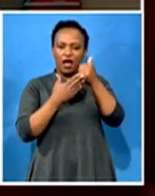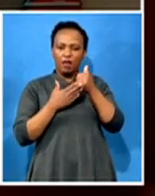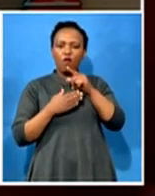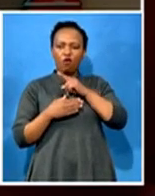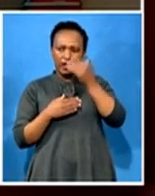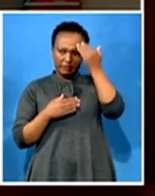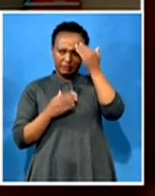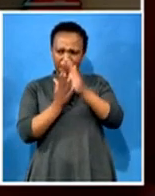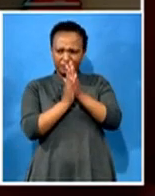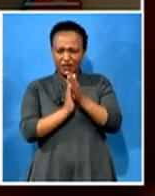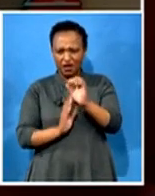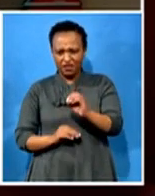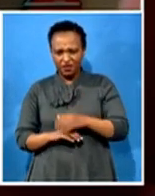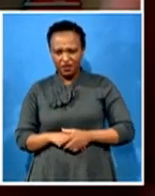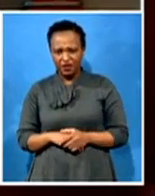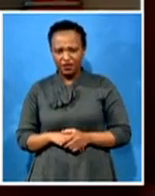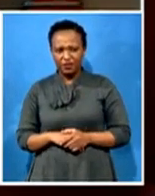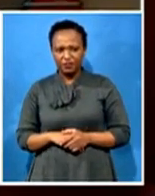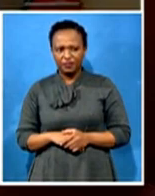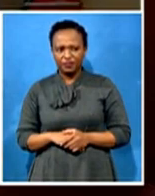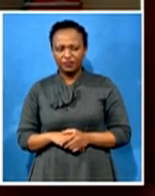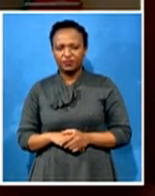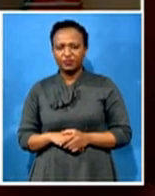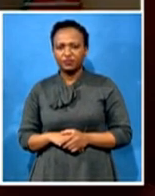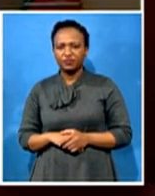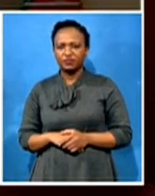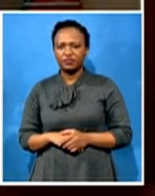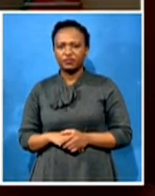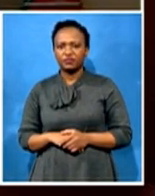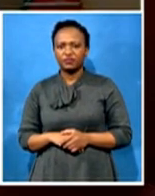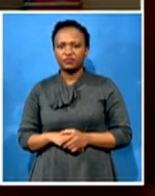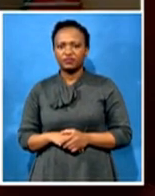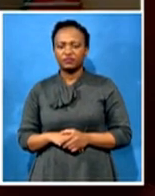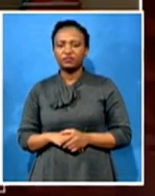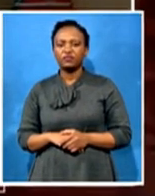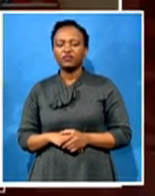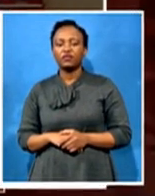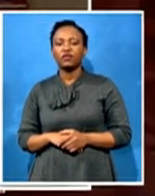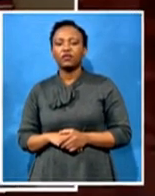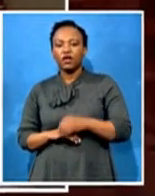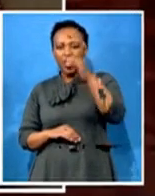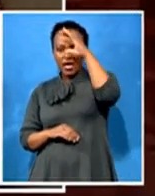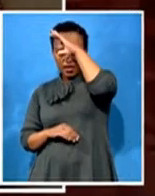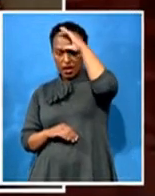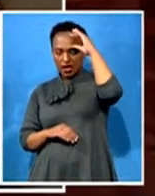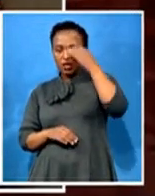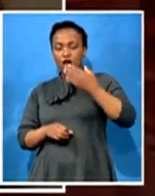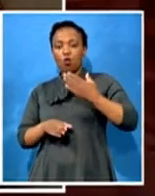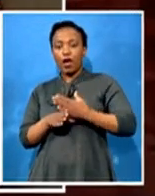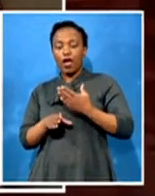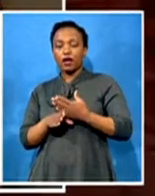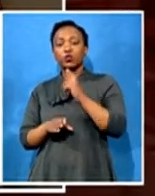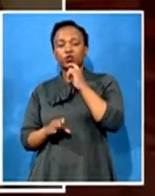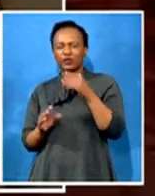Look, nursing work it's tough and it's challenging normally, but the intensity of this pandemic has meant